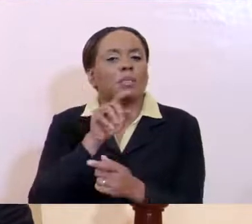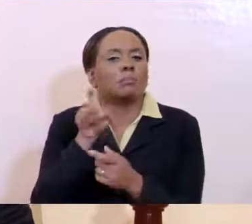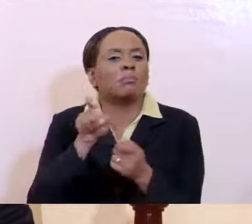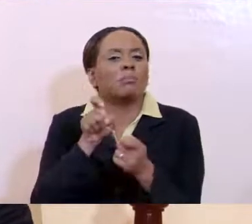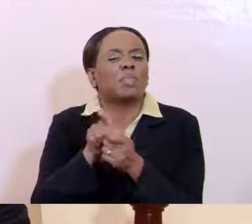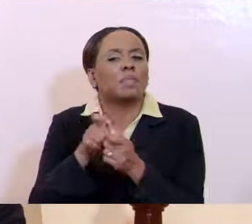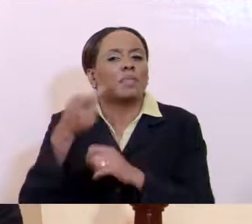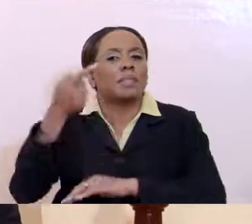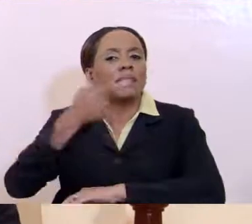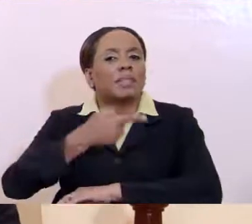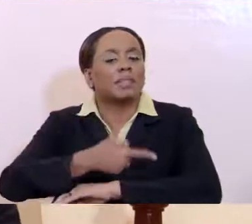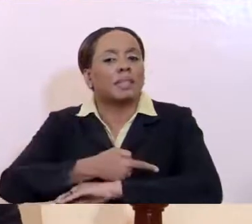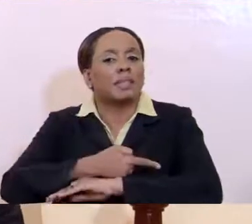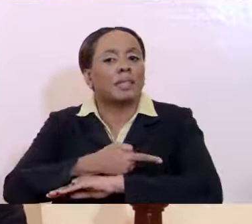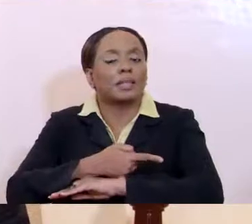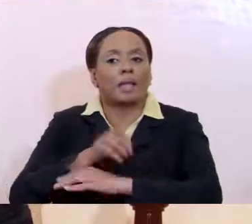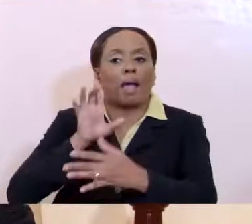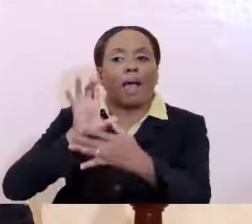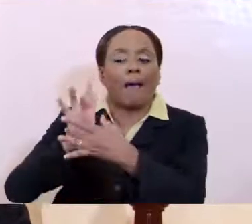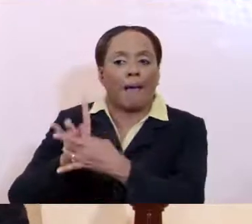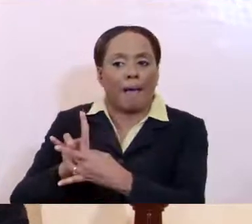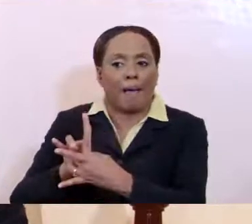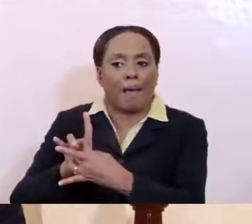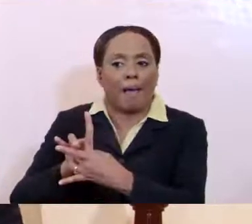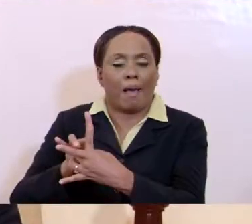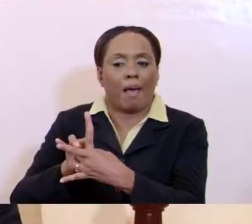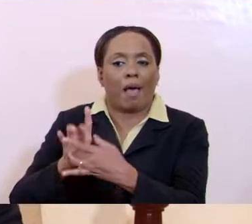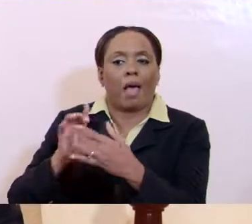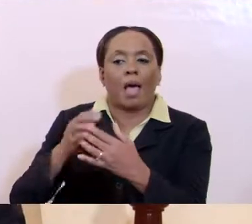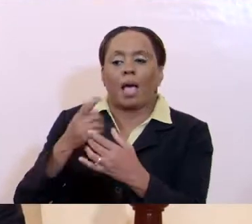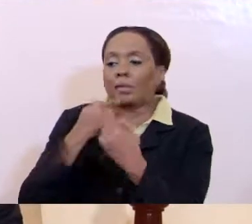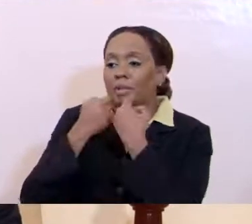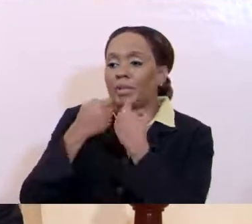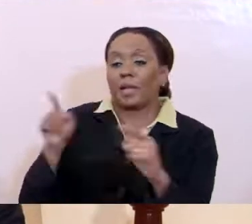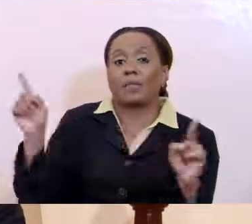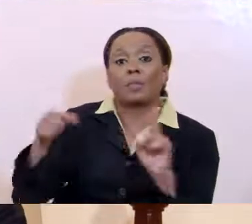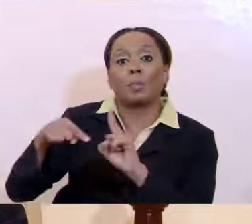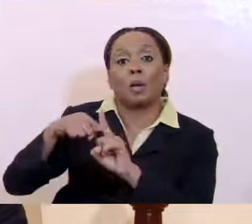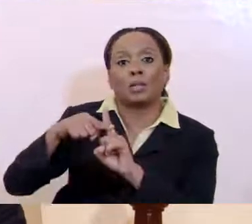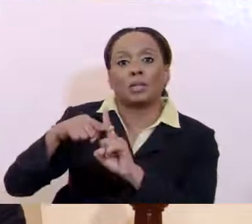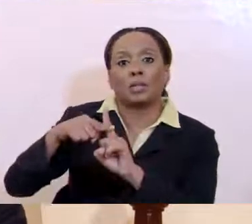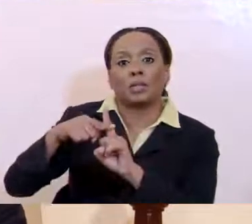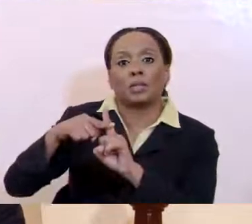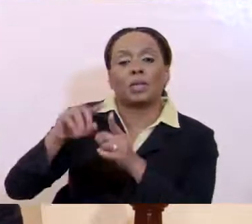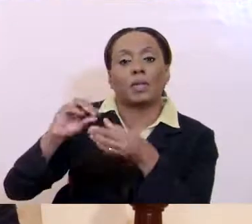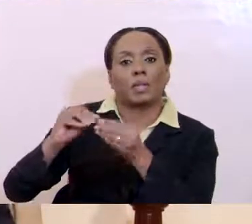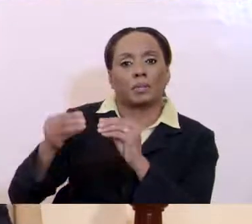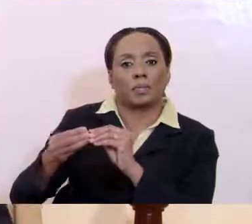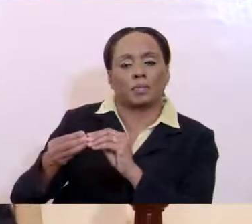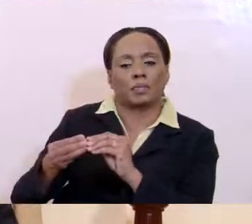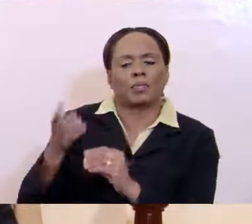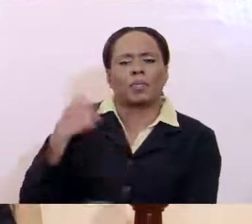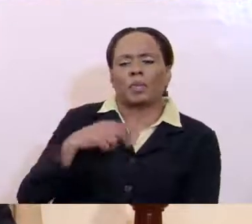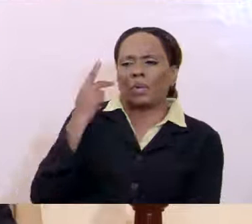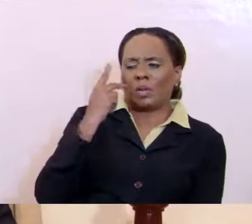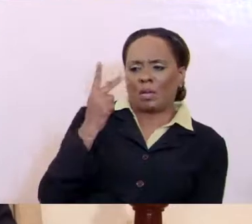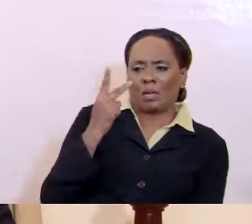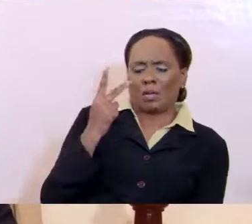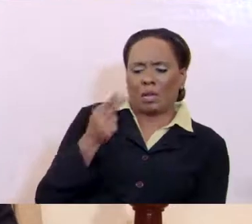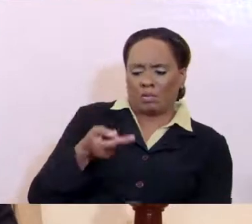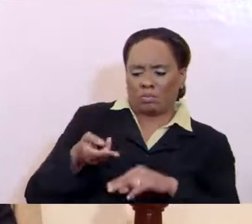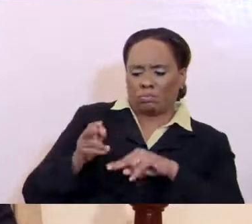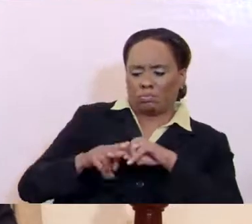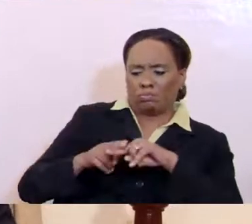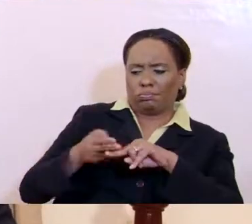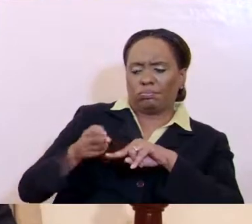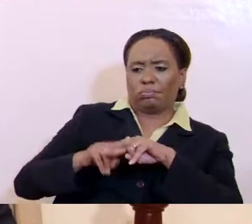not the days that they were reported. So then we looked at the positivity rates. And when we did that, we saw that we had a gradually rising